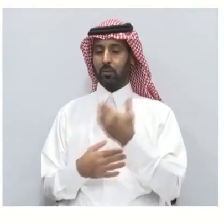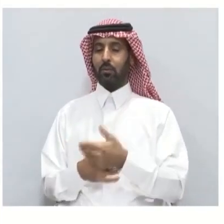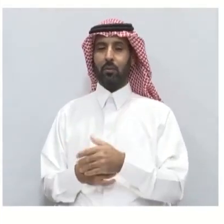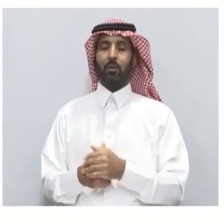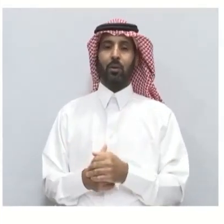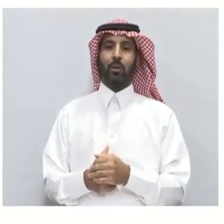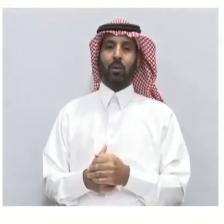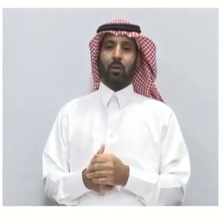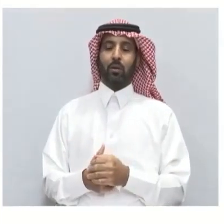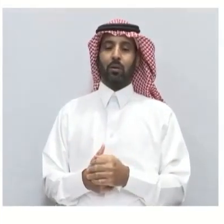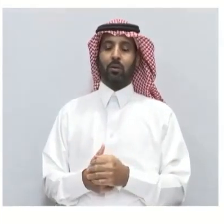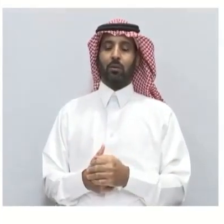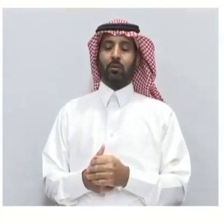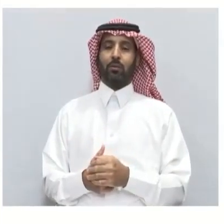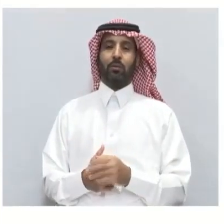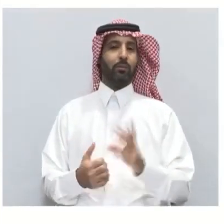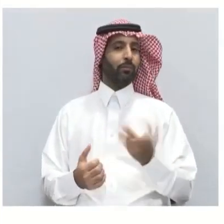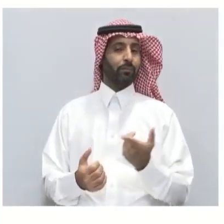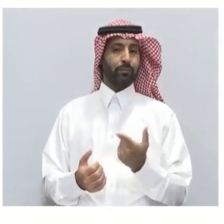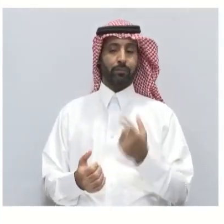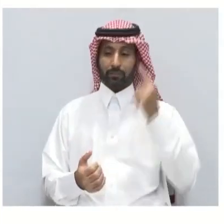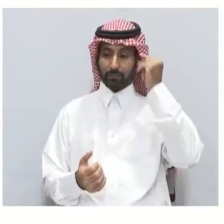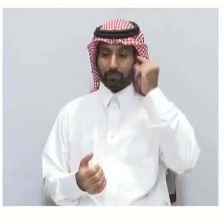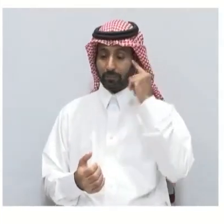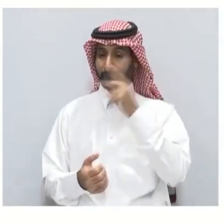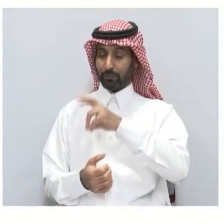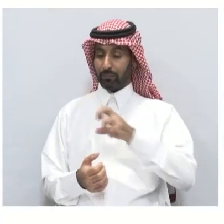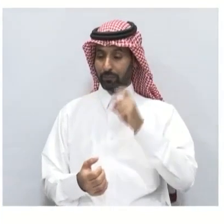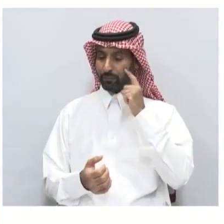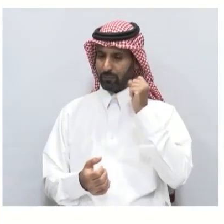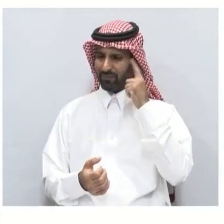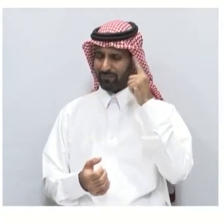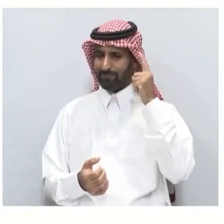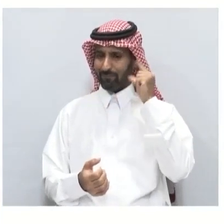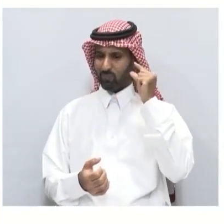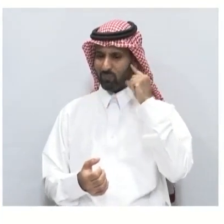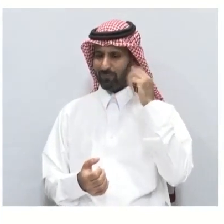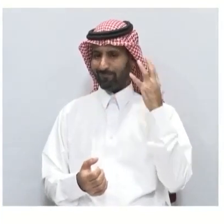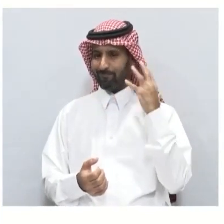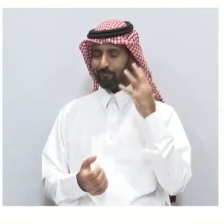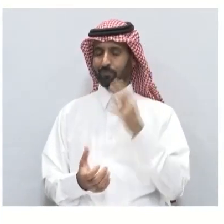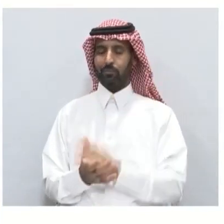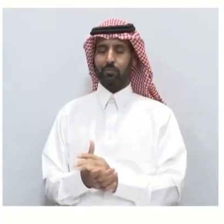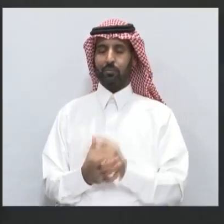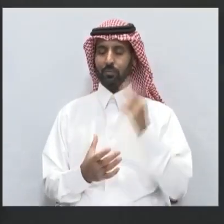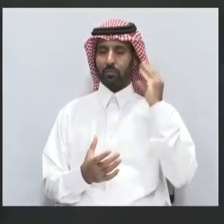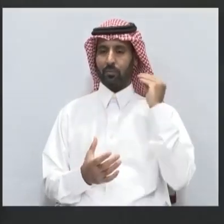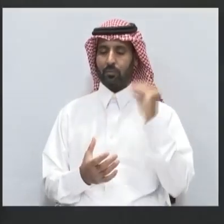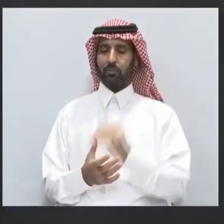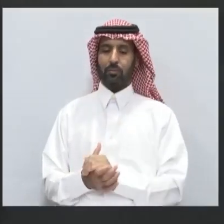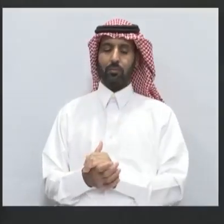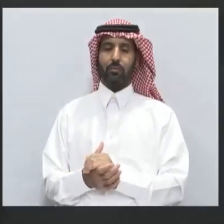things. So which criminal you think is the most foolish and why? So here we can listen to